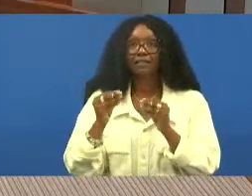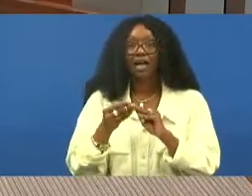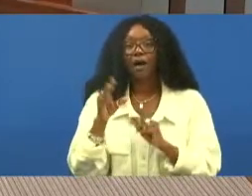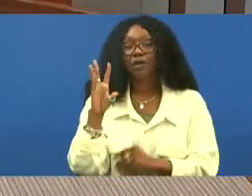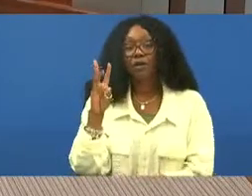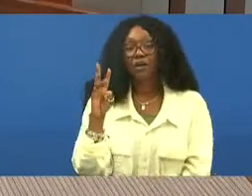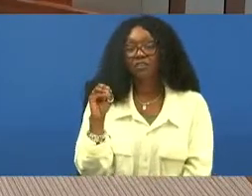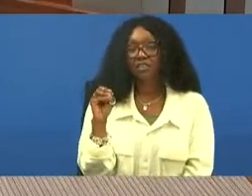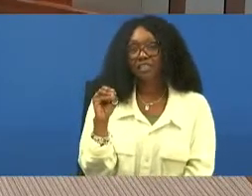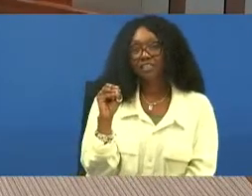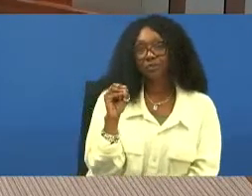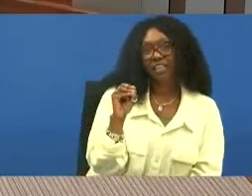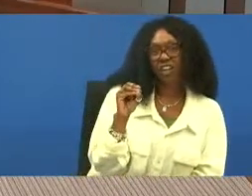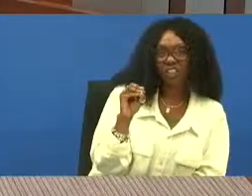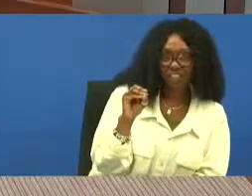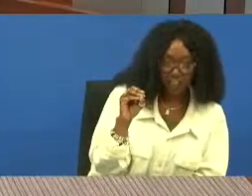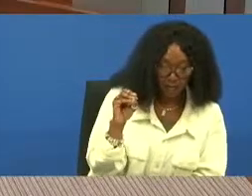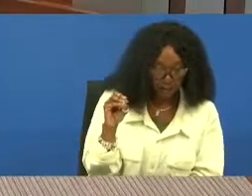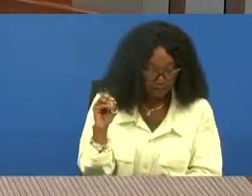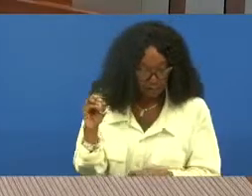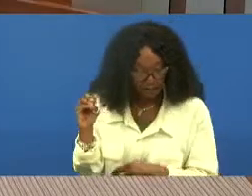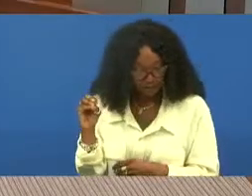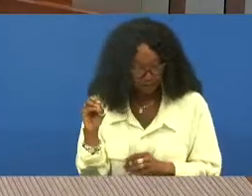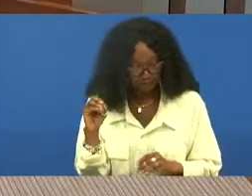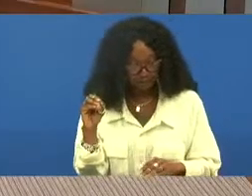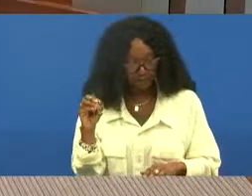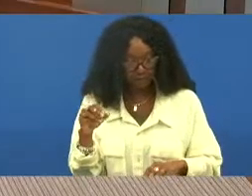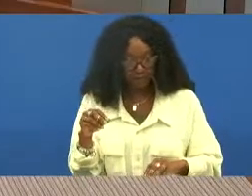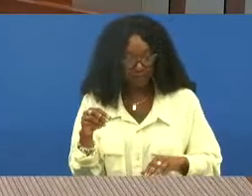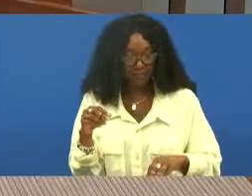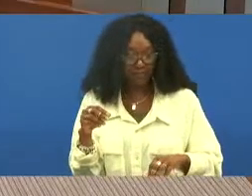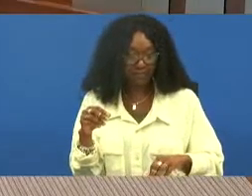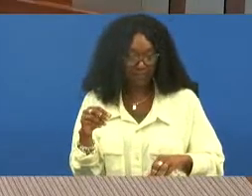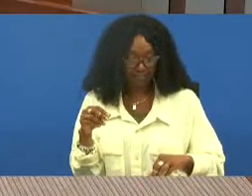Is anyone here wishing to speak on any of these items?